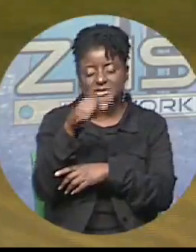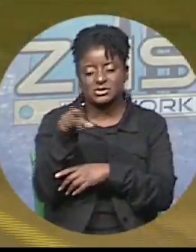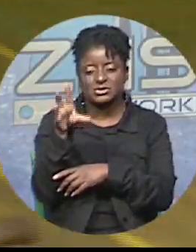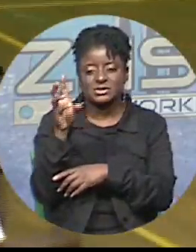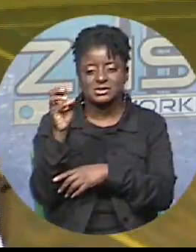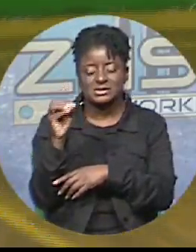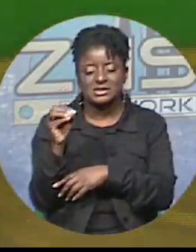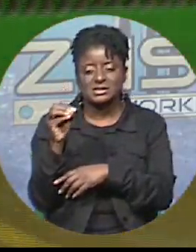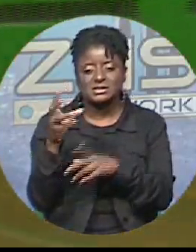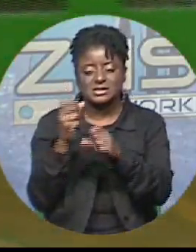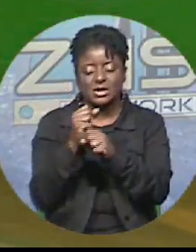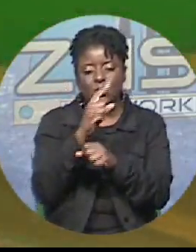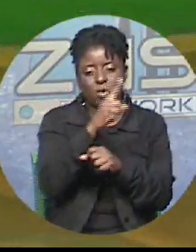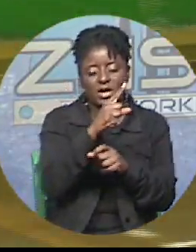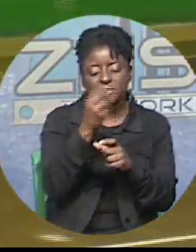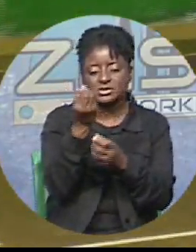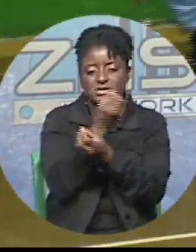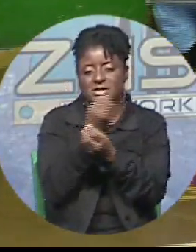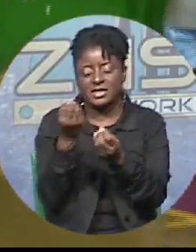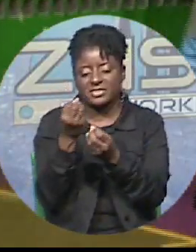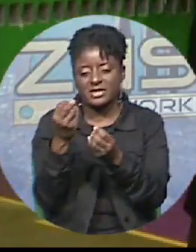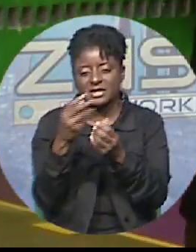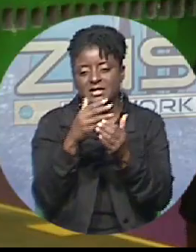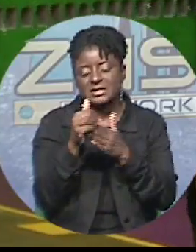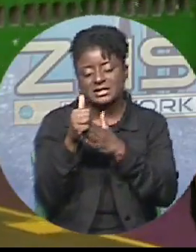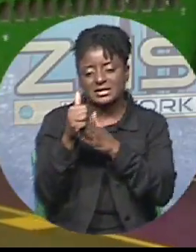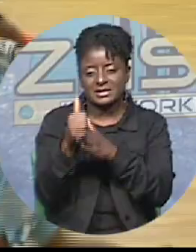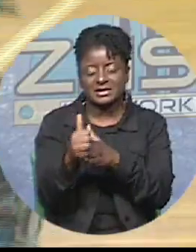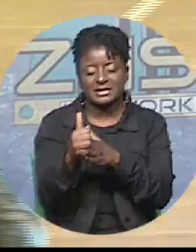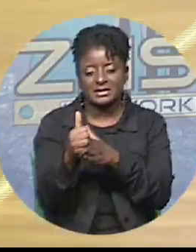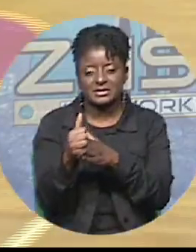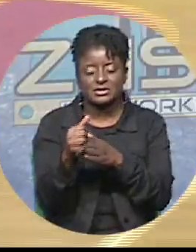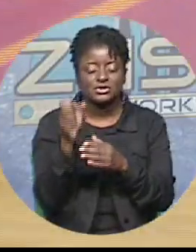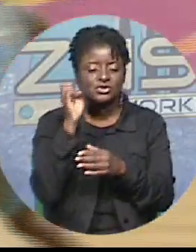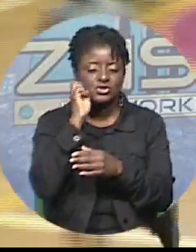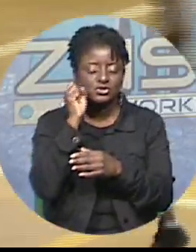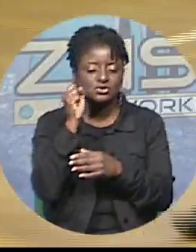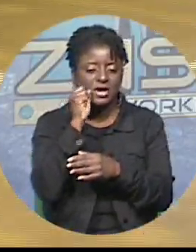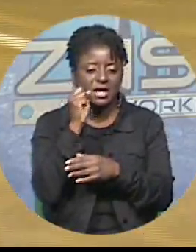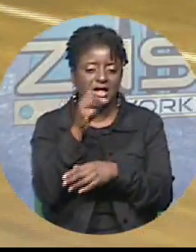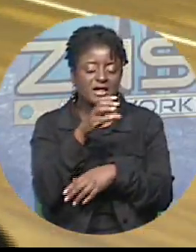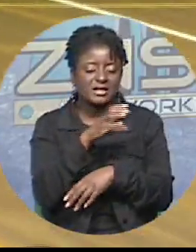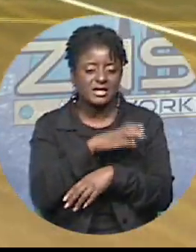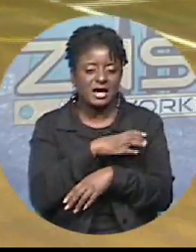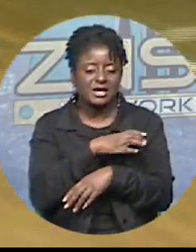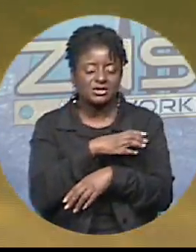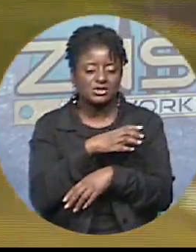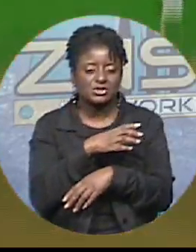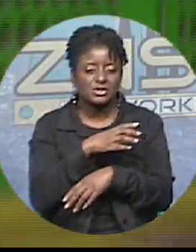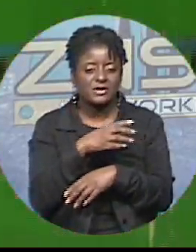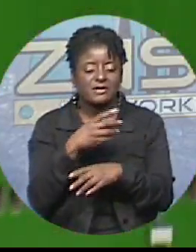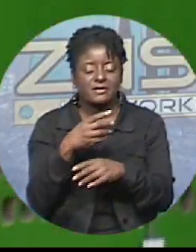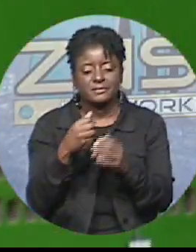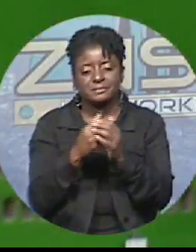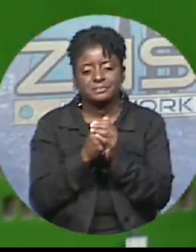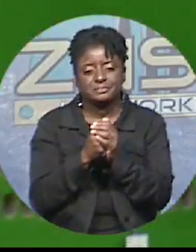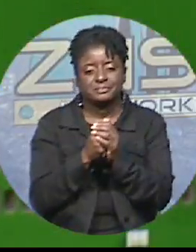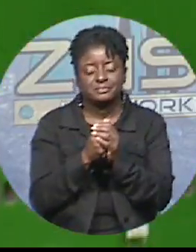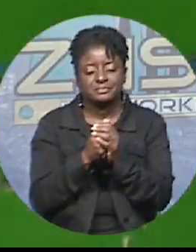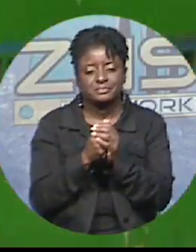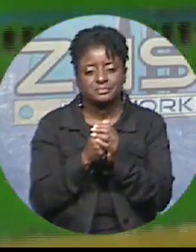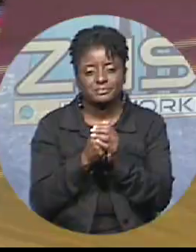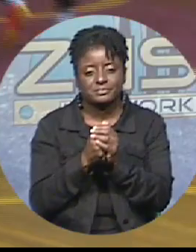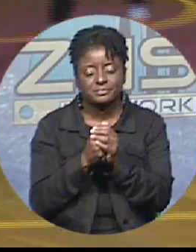series lead. Sherelle Cash torched the nets and finished up with 15 points for the Operators. Prashanda Rami added 14, while